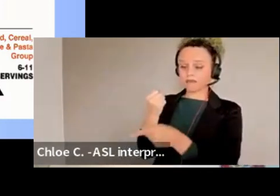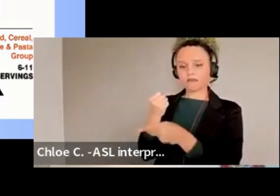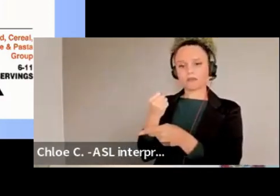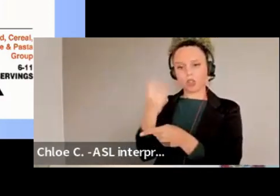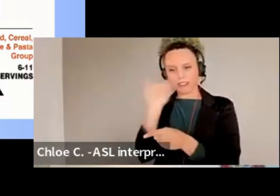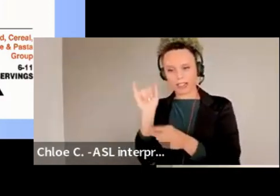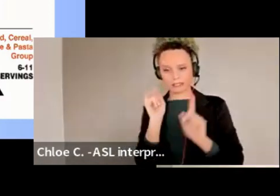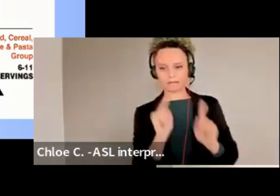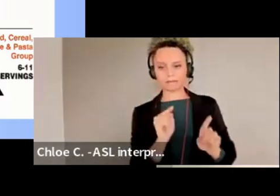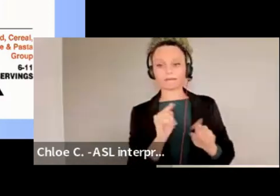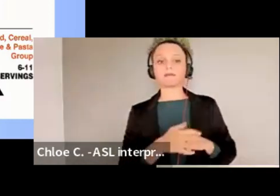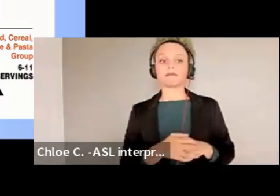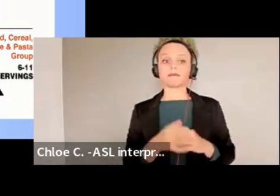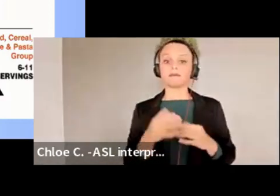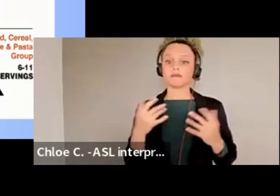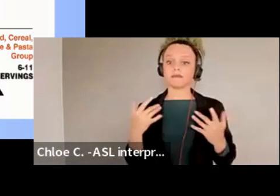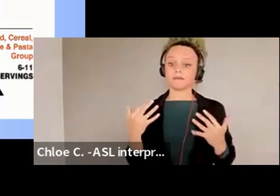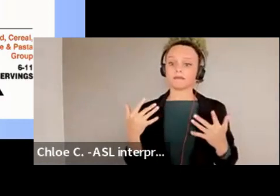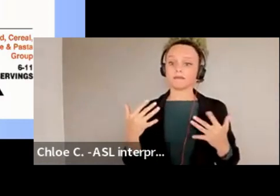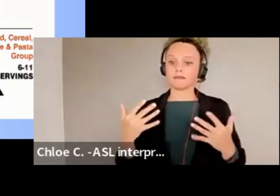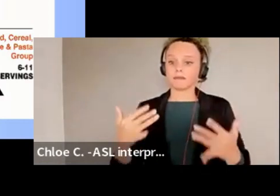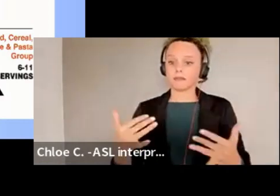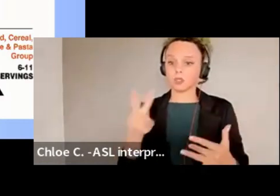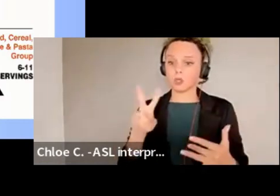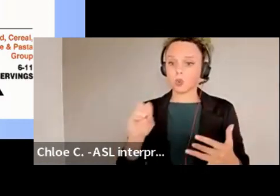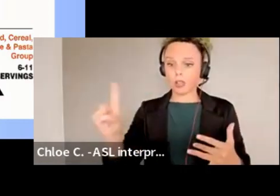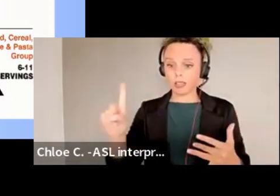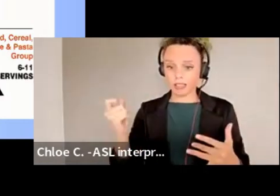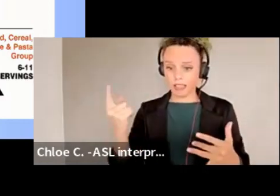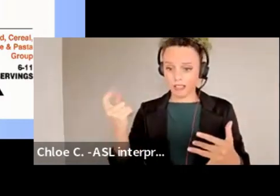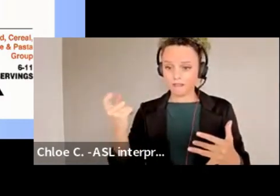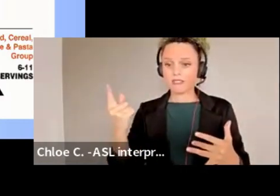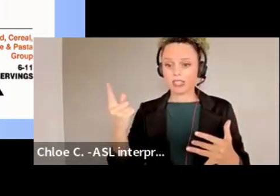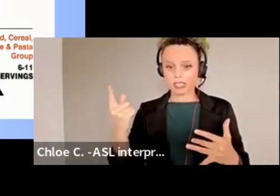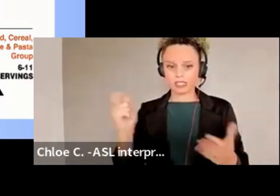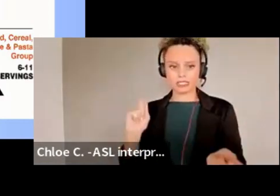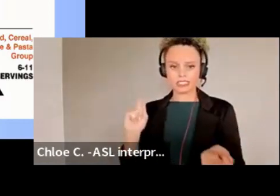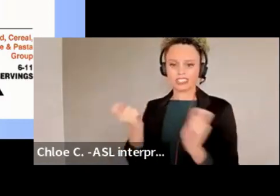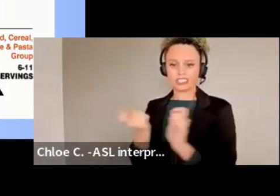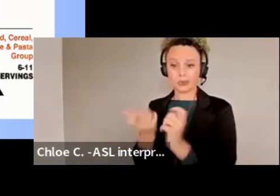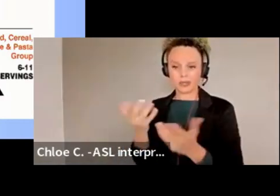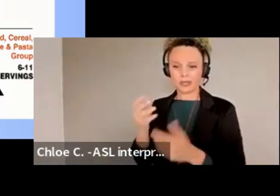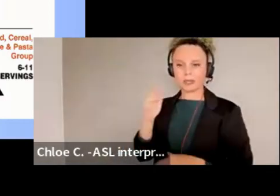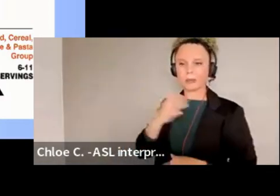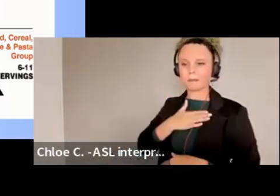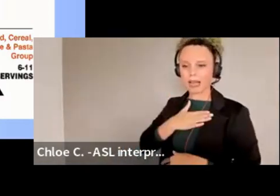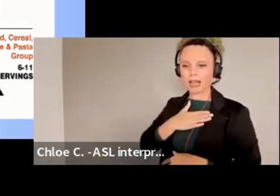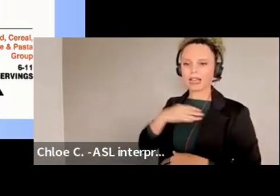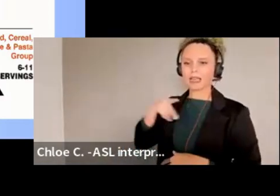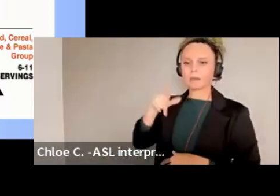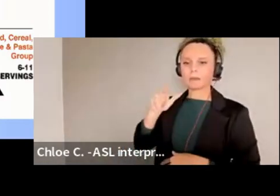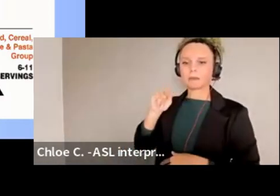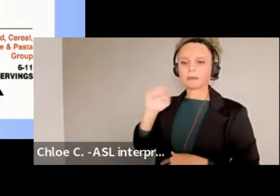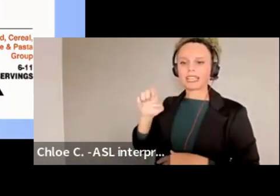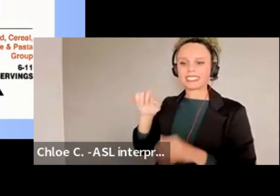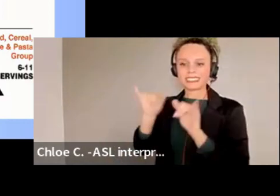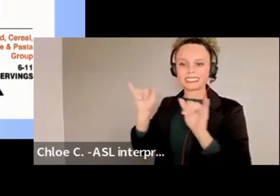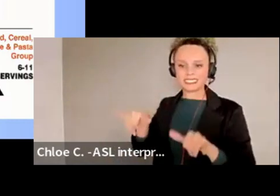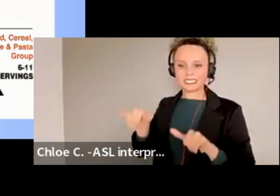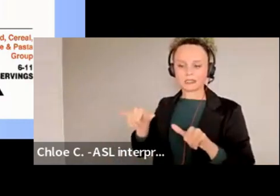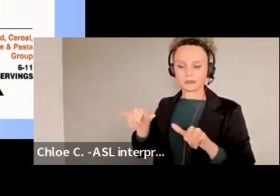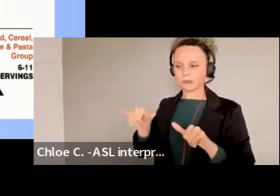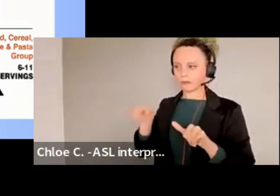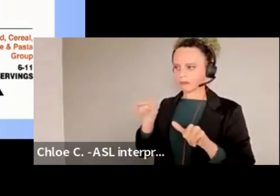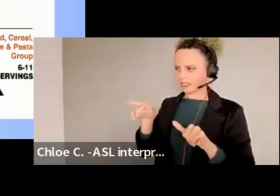about what a healthy diet looks like, what a healthy eating plan looks like. In 2011,